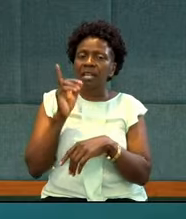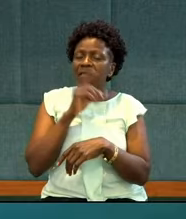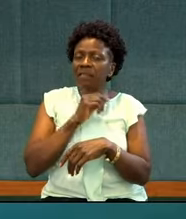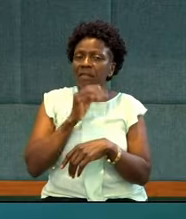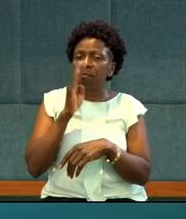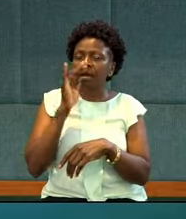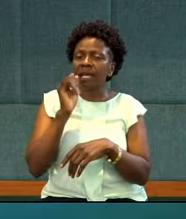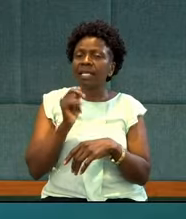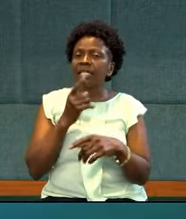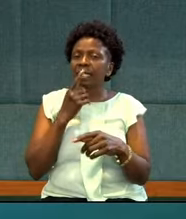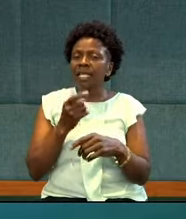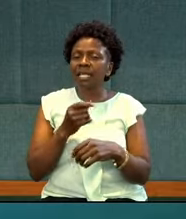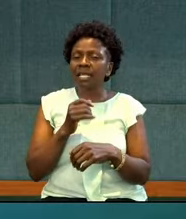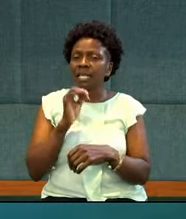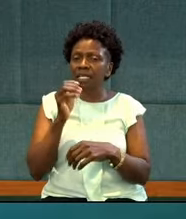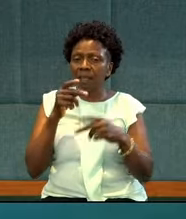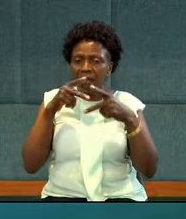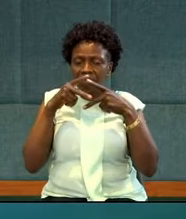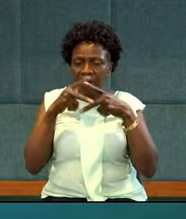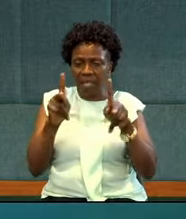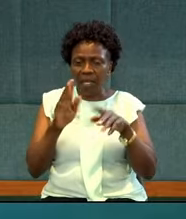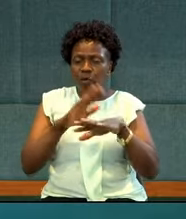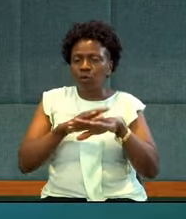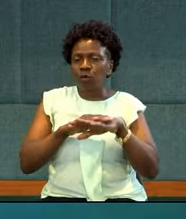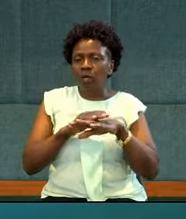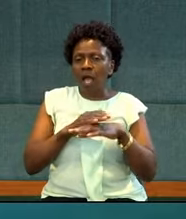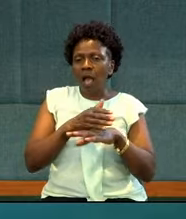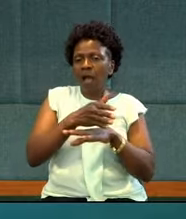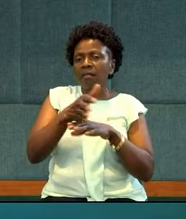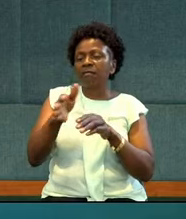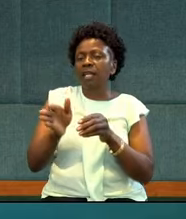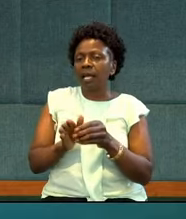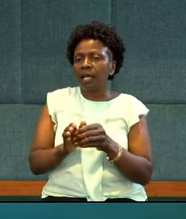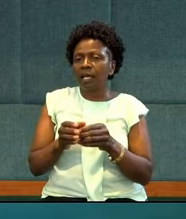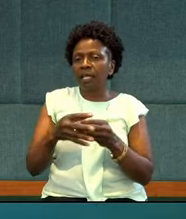by saying, it's very good, after creating man.